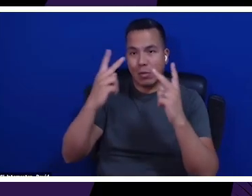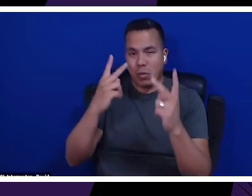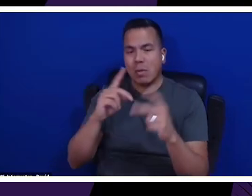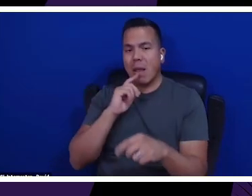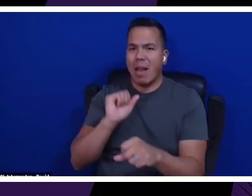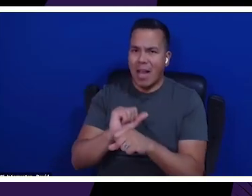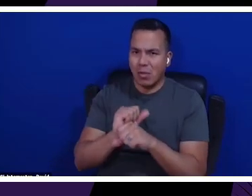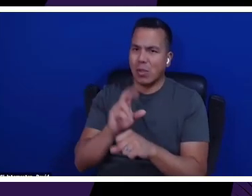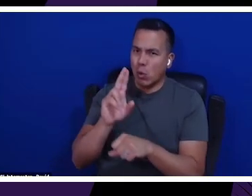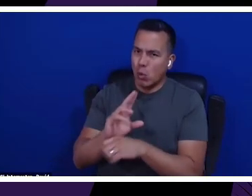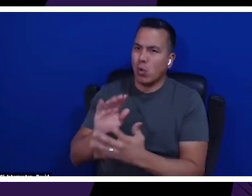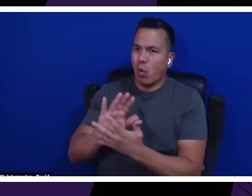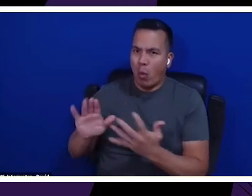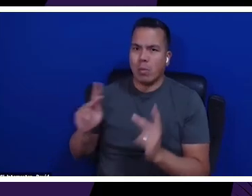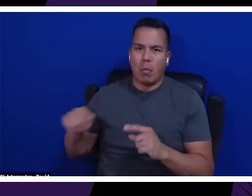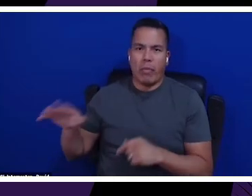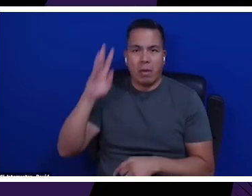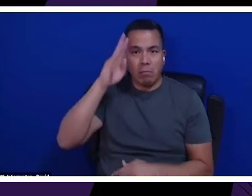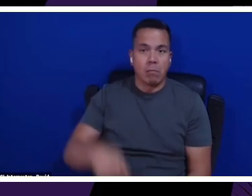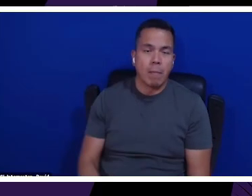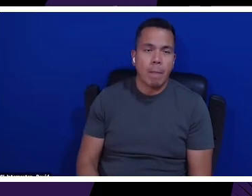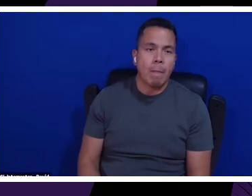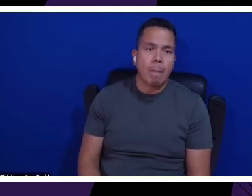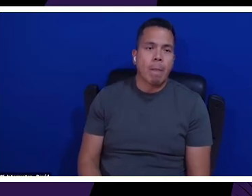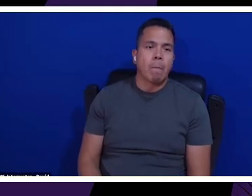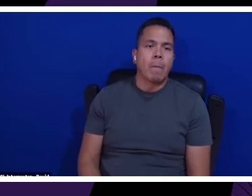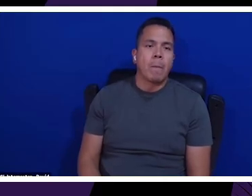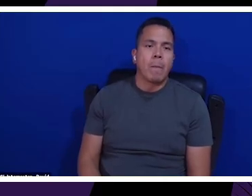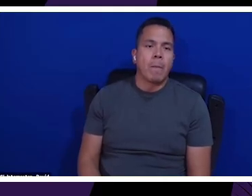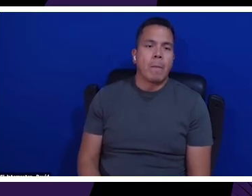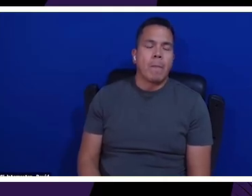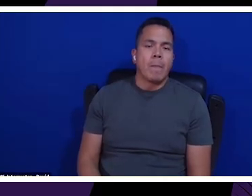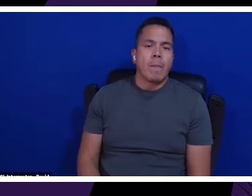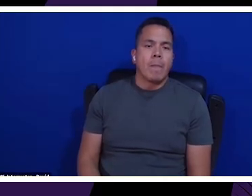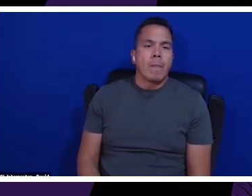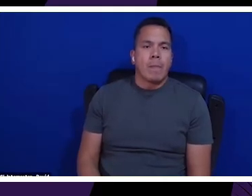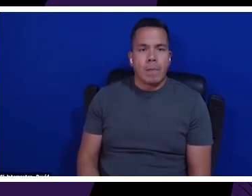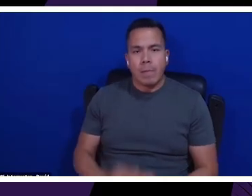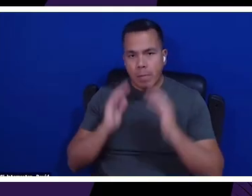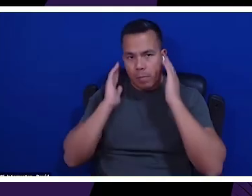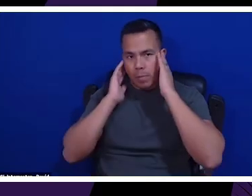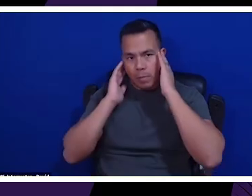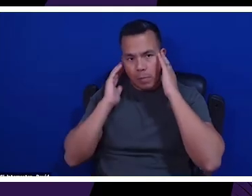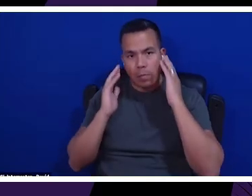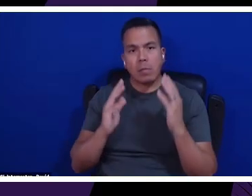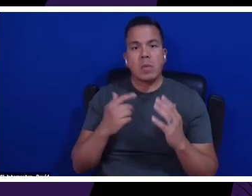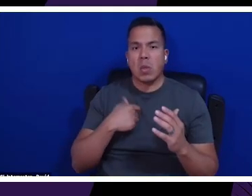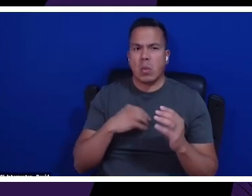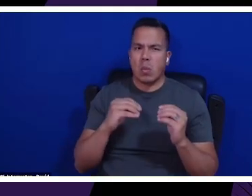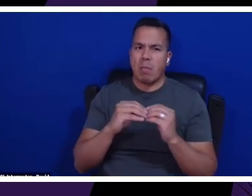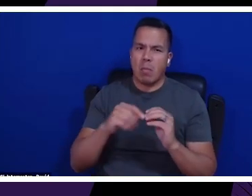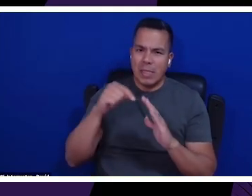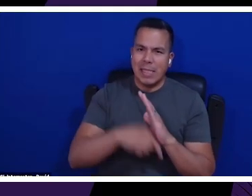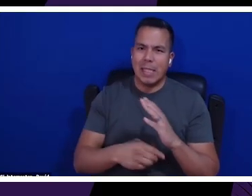use the references they shared. We deepened our participatory approach by working directly with one